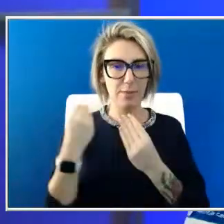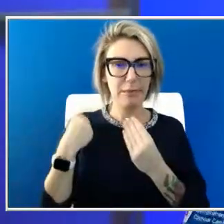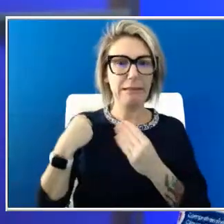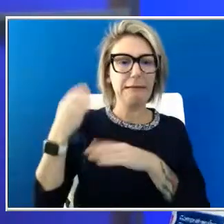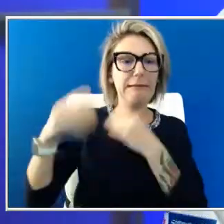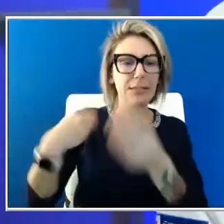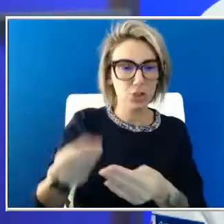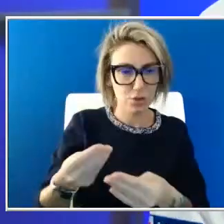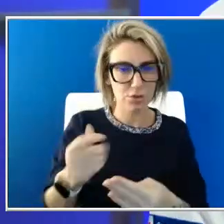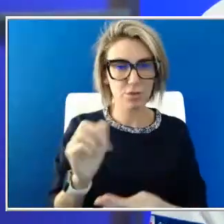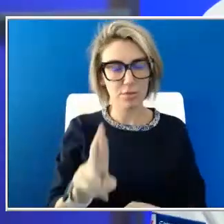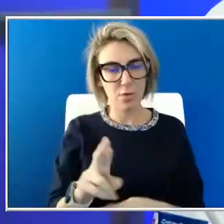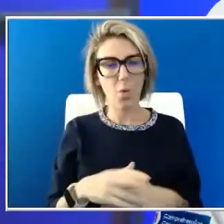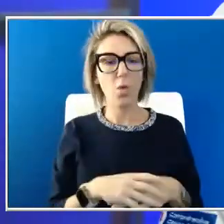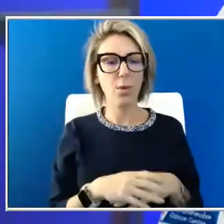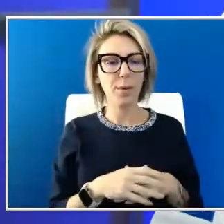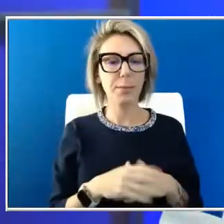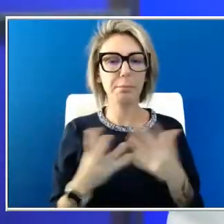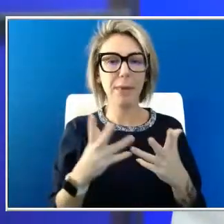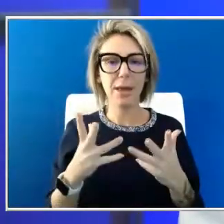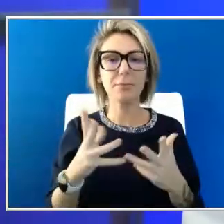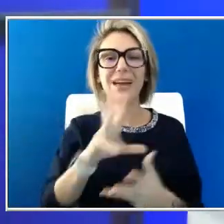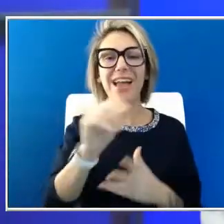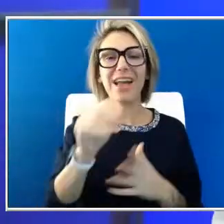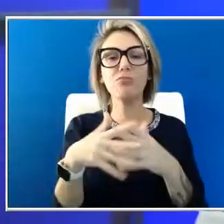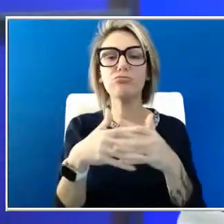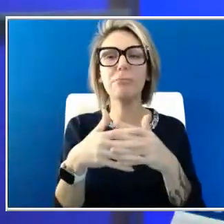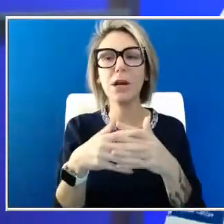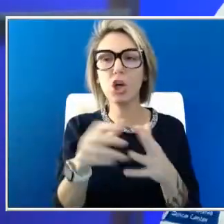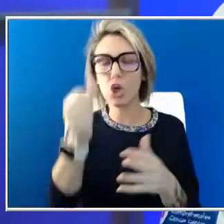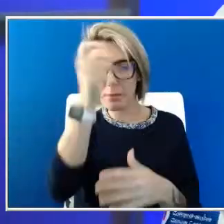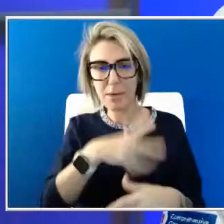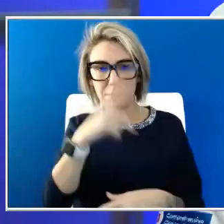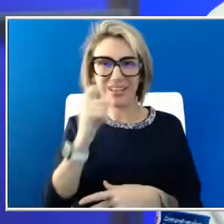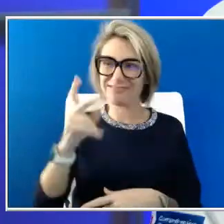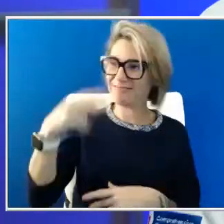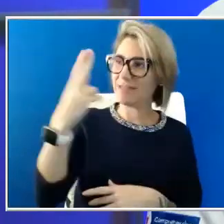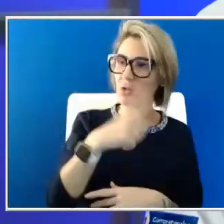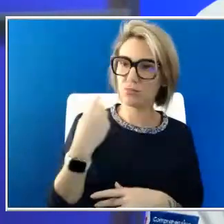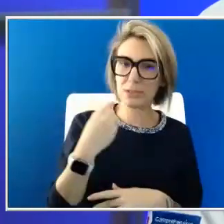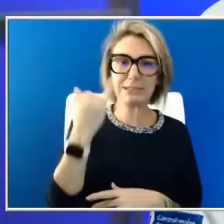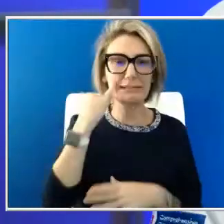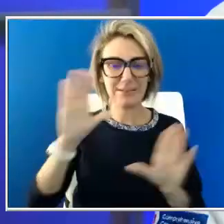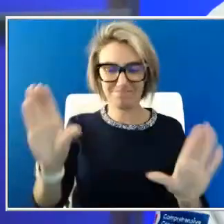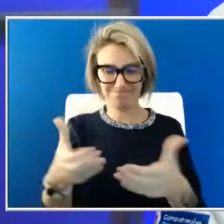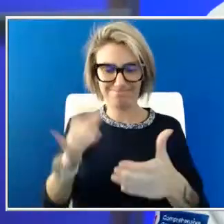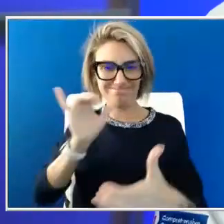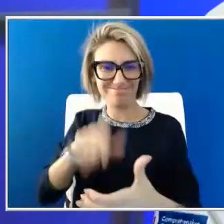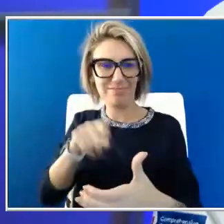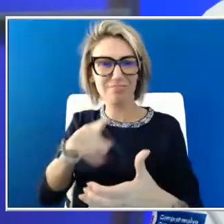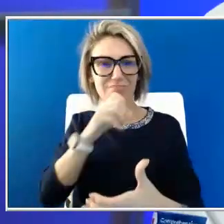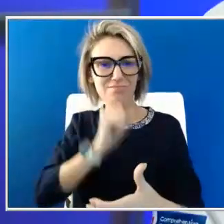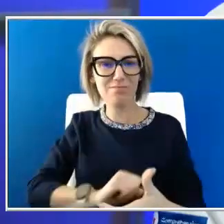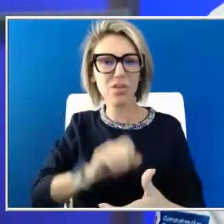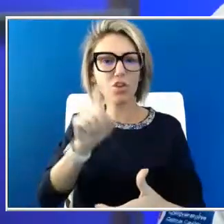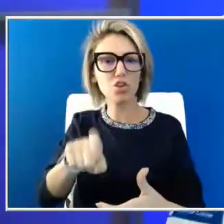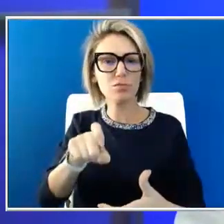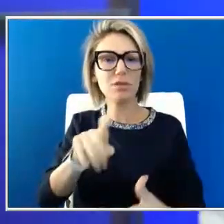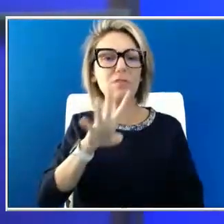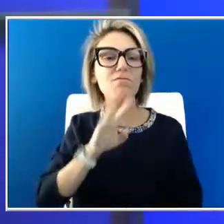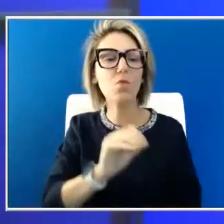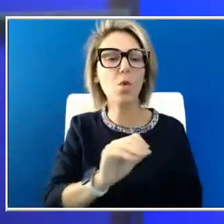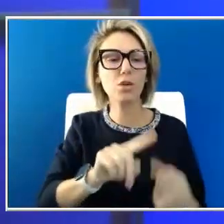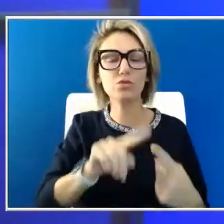cancer, or also African American men because they're a higher risk. If you're a higher risk, then that age to start screening should be 40 to